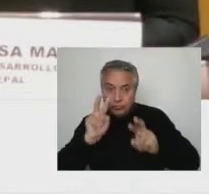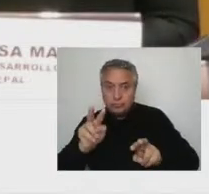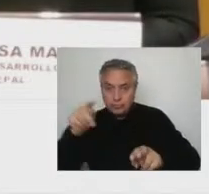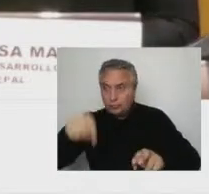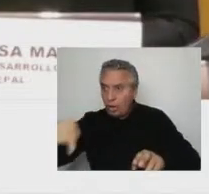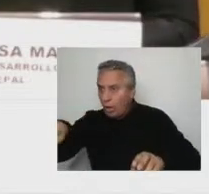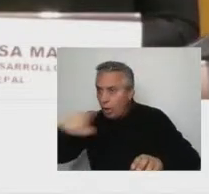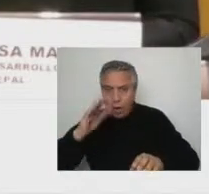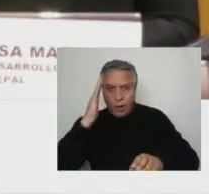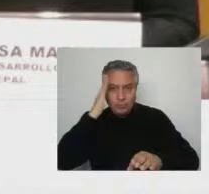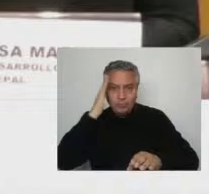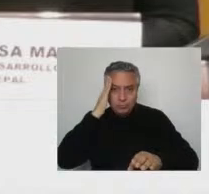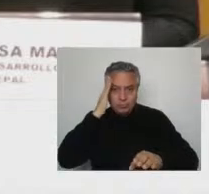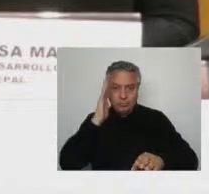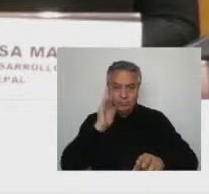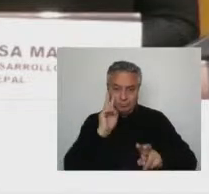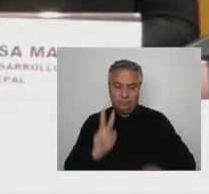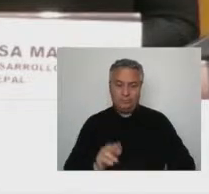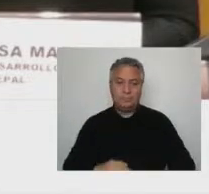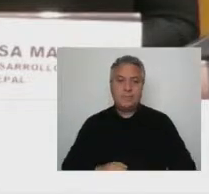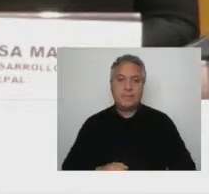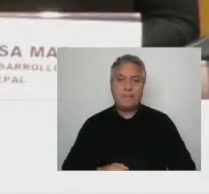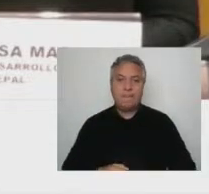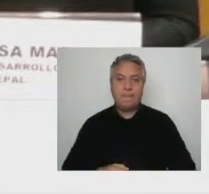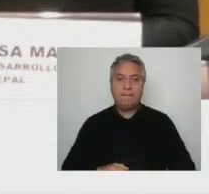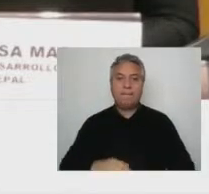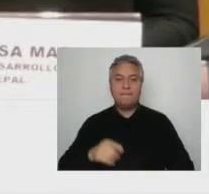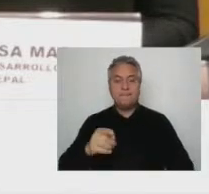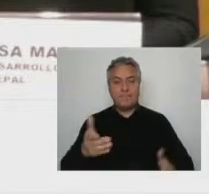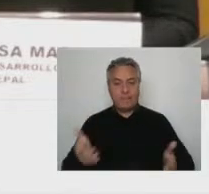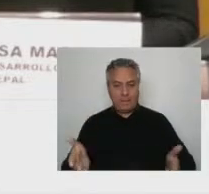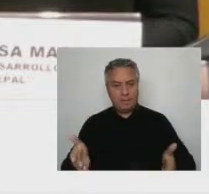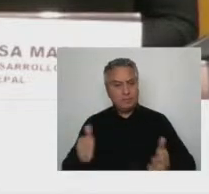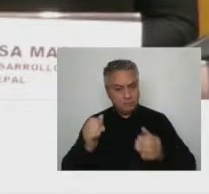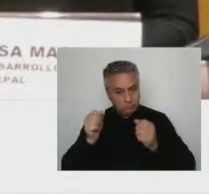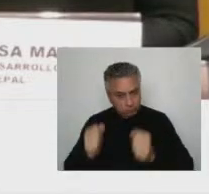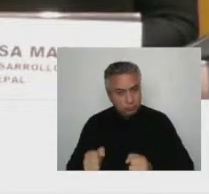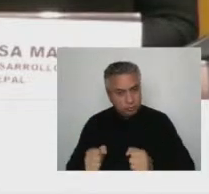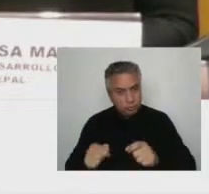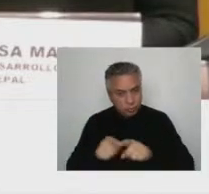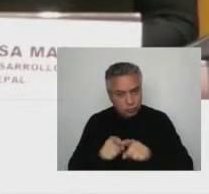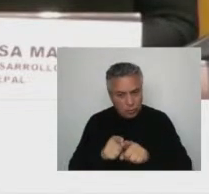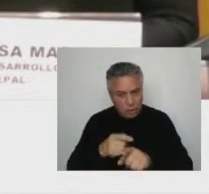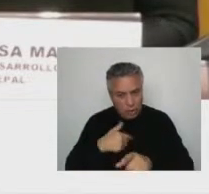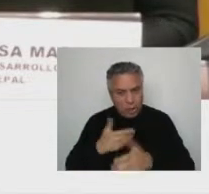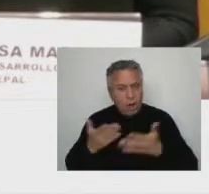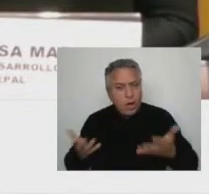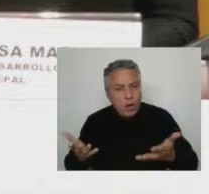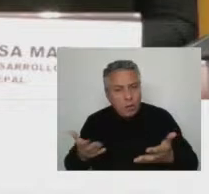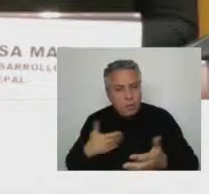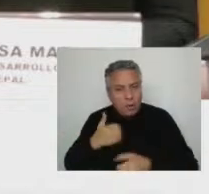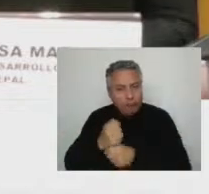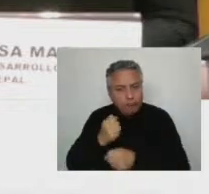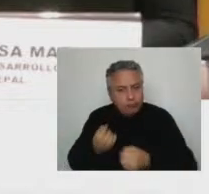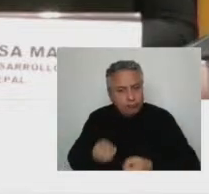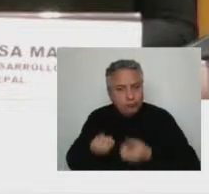not so familiar with this concept. Now, one way of being able to address